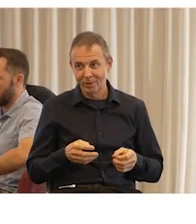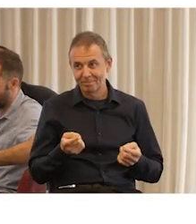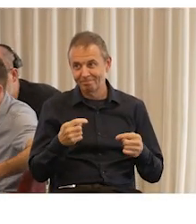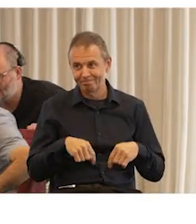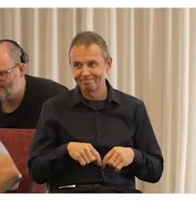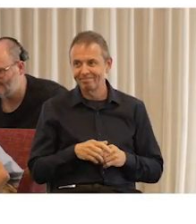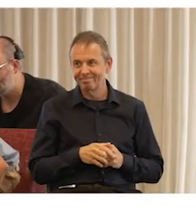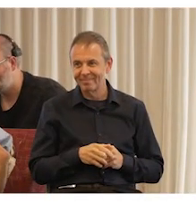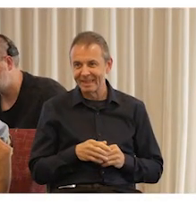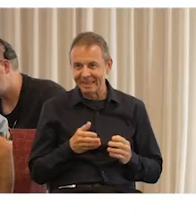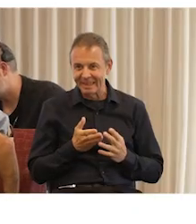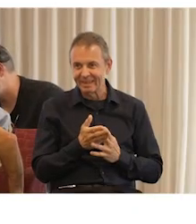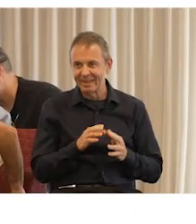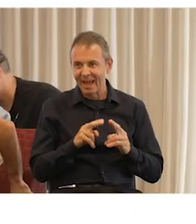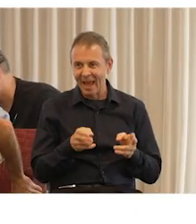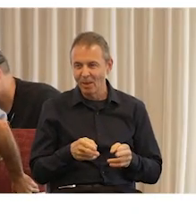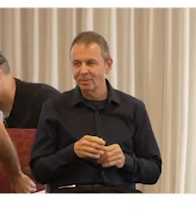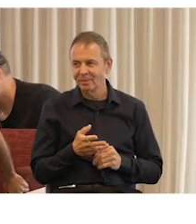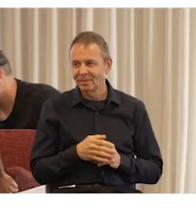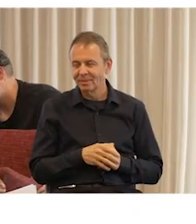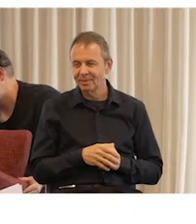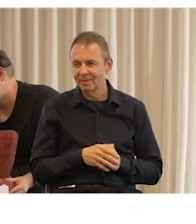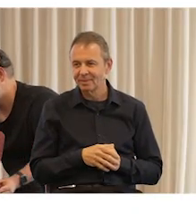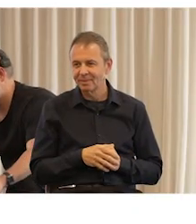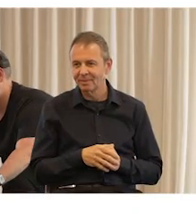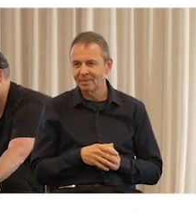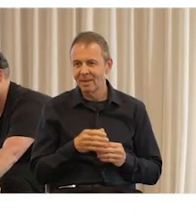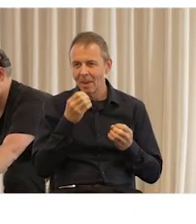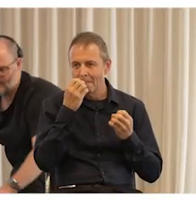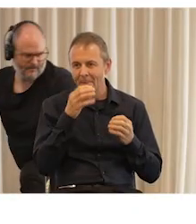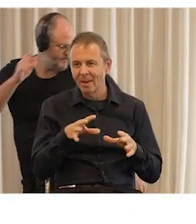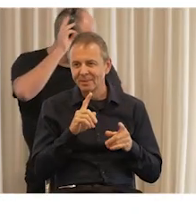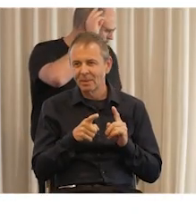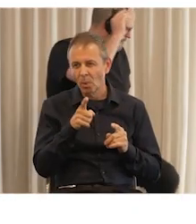house was a little bit difficult. So we would have parties in the park.